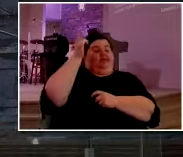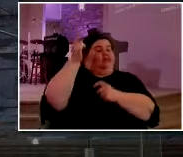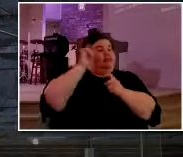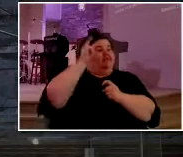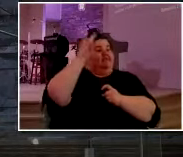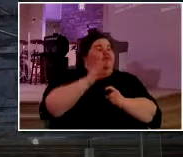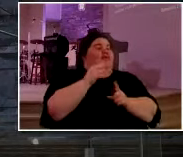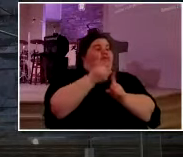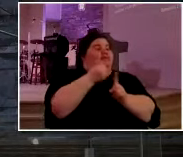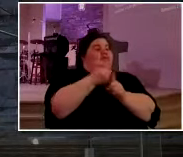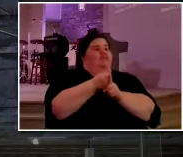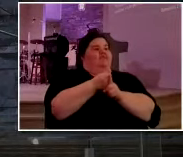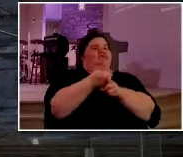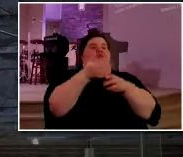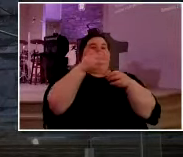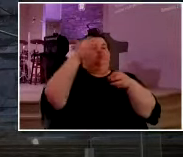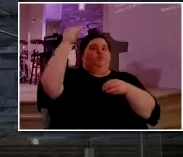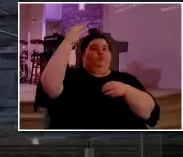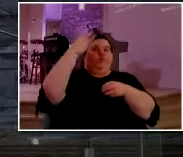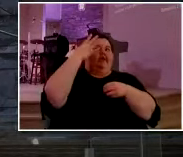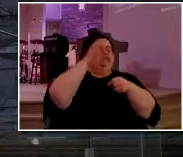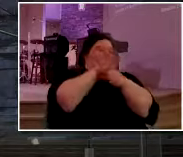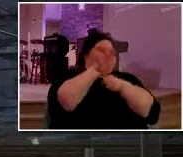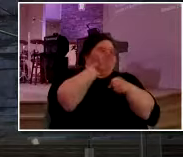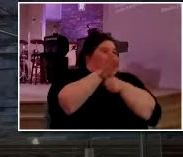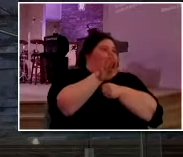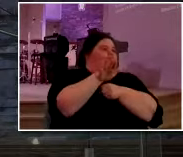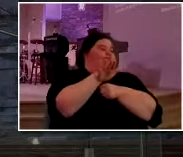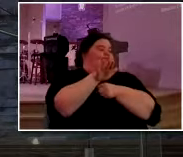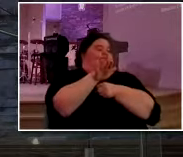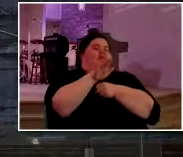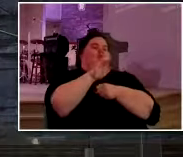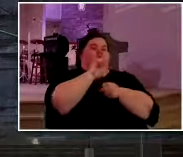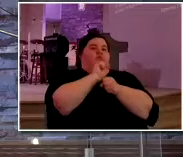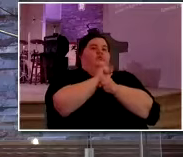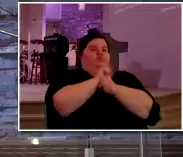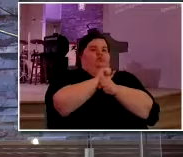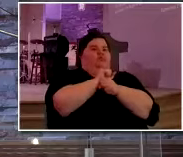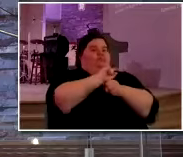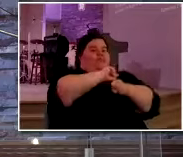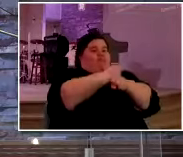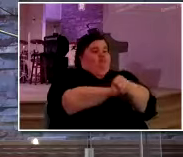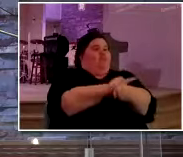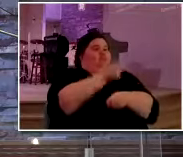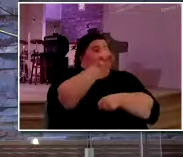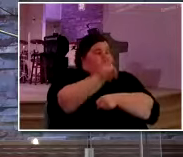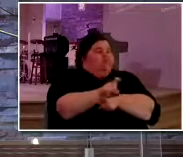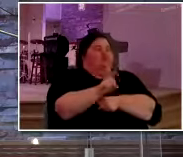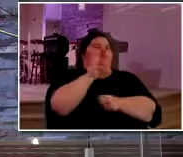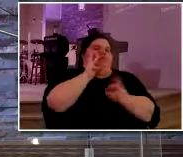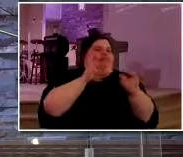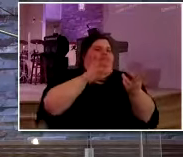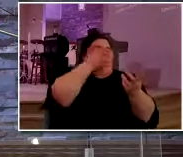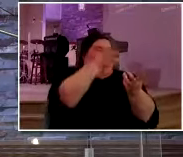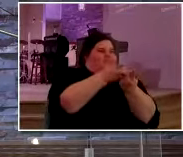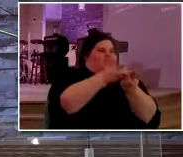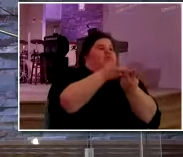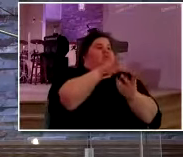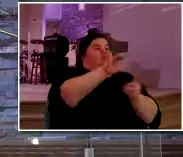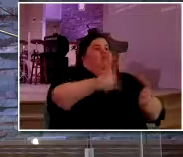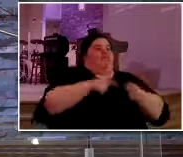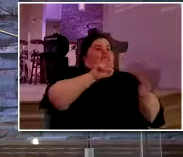that is sufficient. The grace that is as powerful as it is needed to be to change your life and my